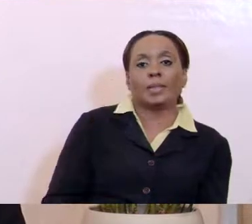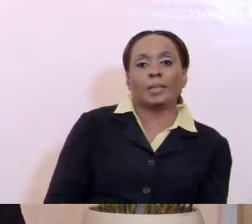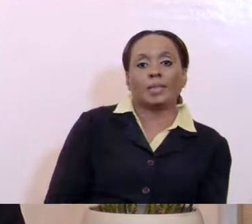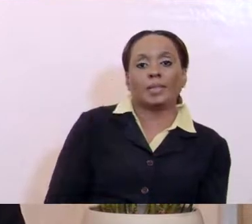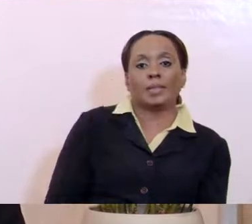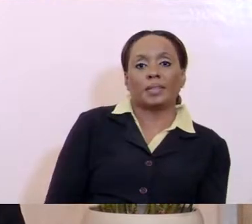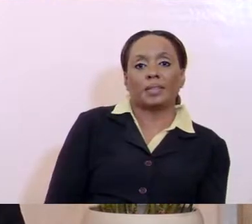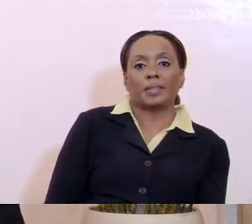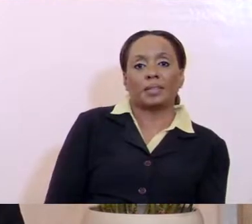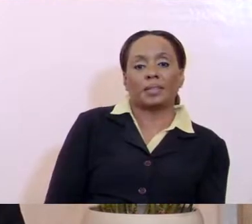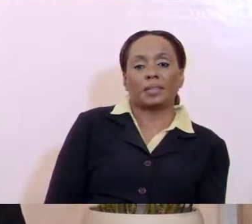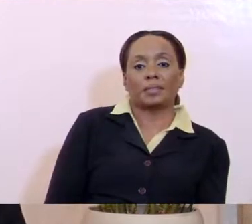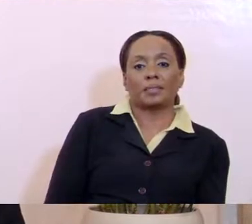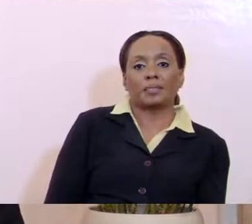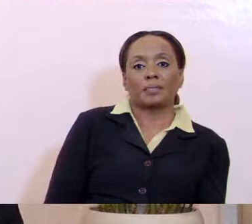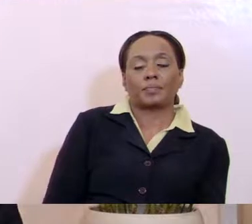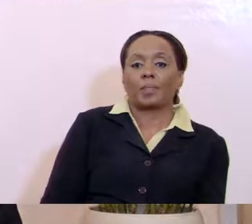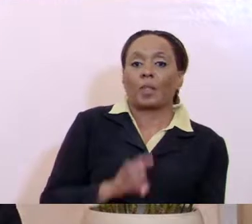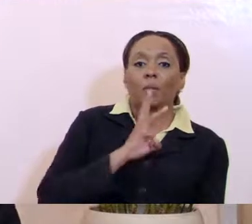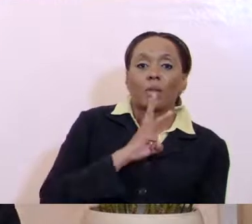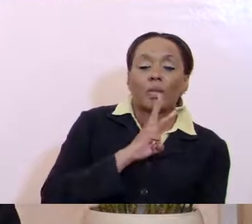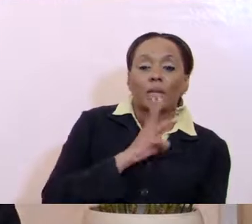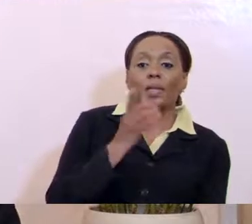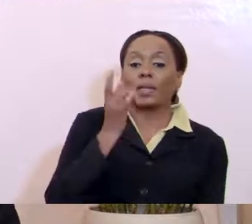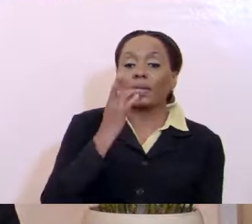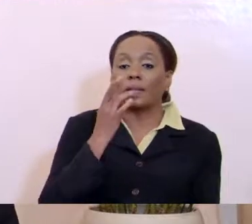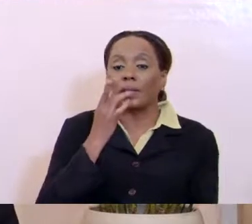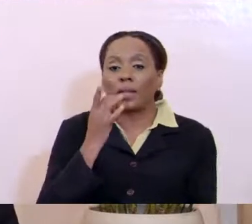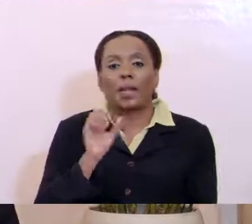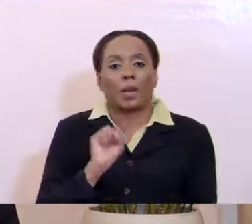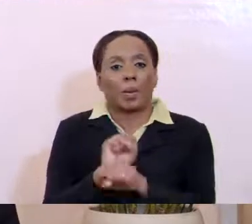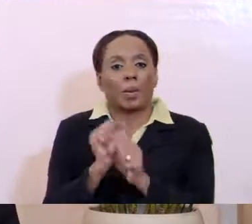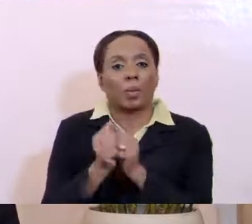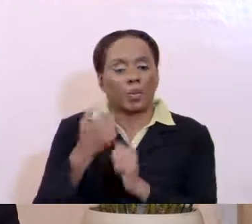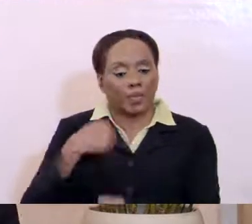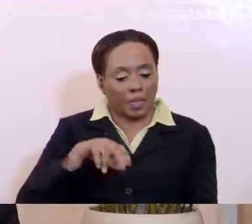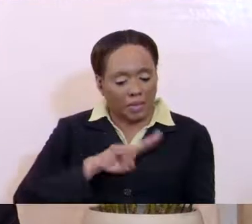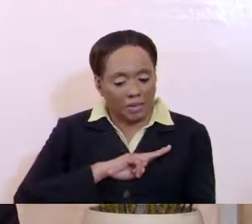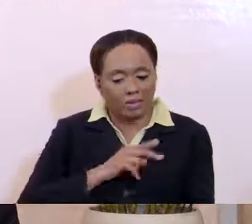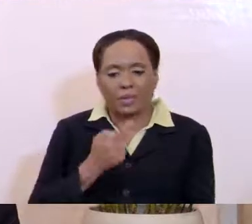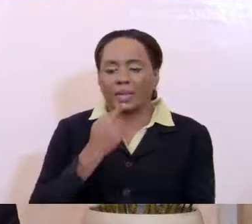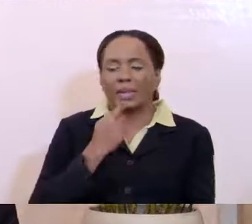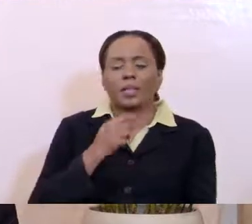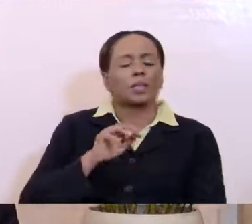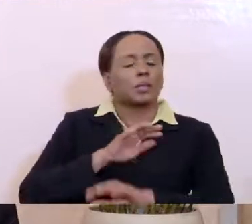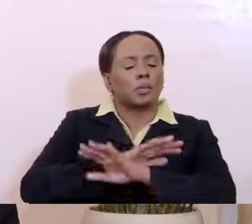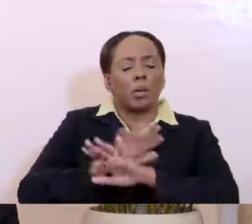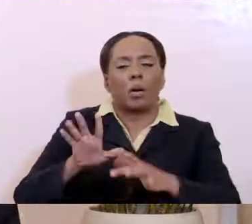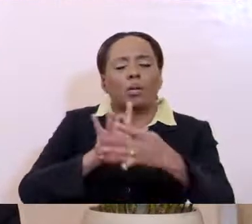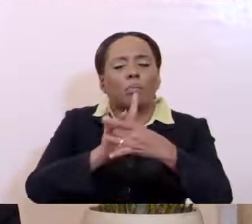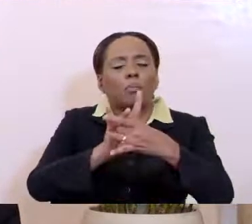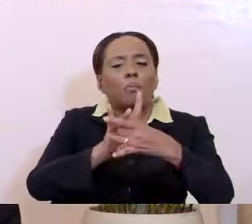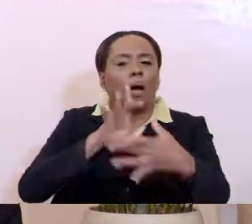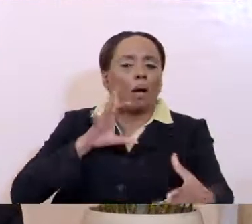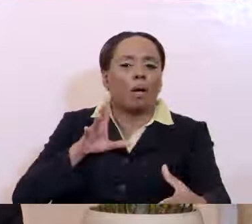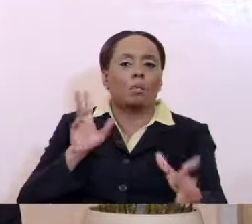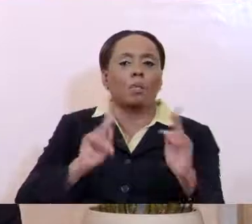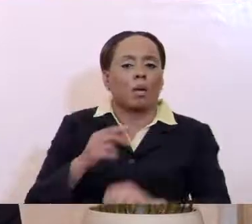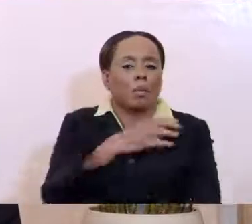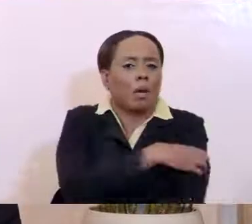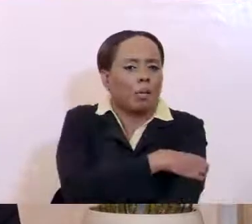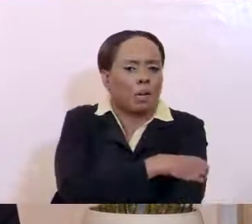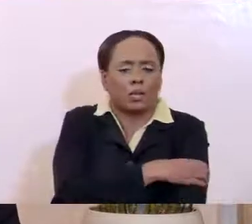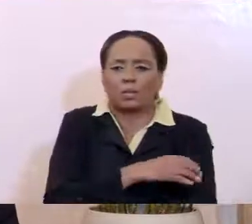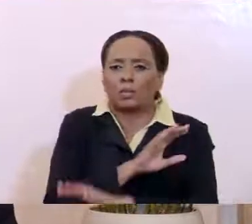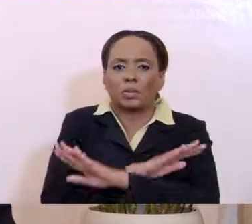the utility services cooperated with us and we asked them to forbear from cutting off services. In fact, you might